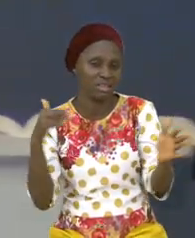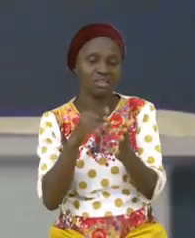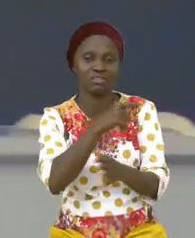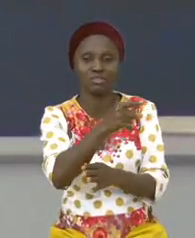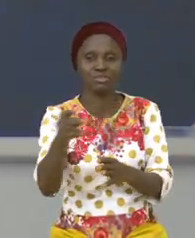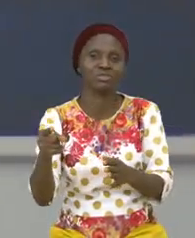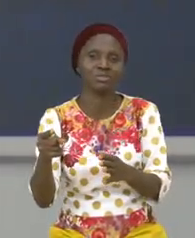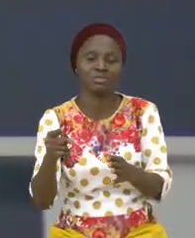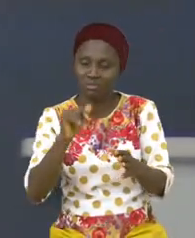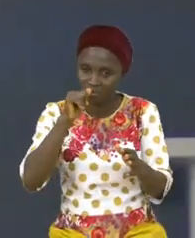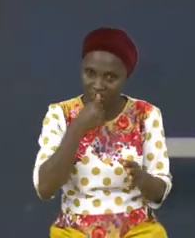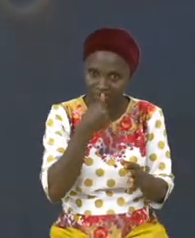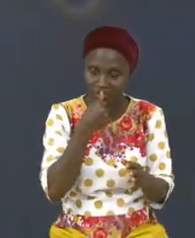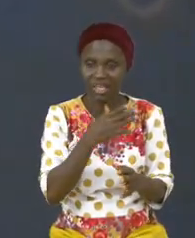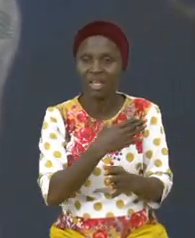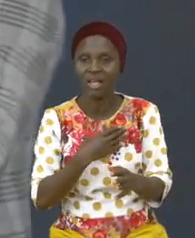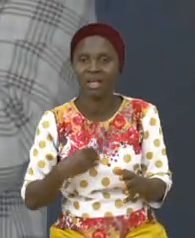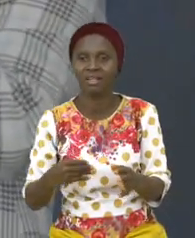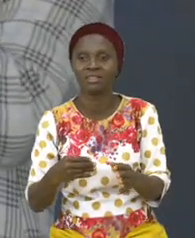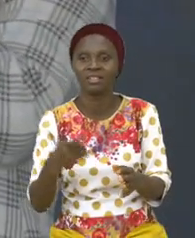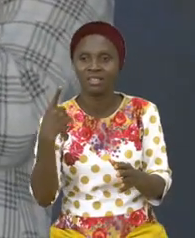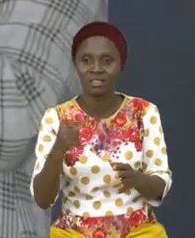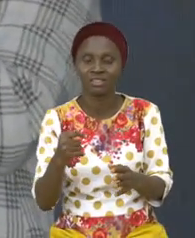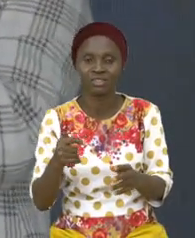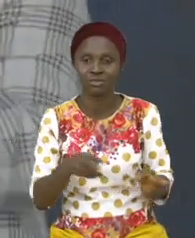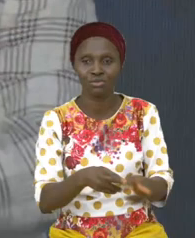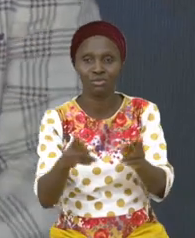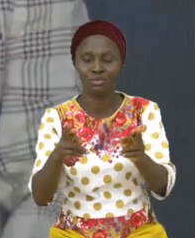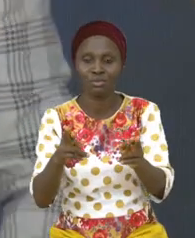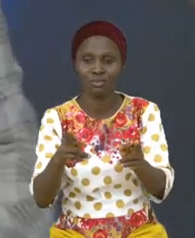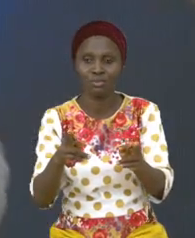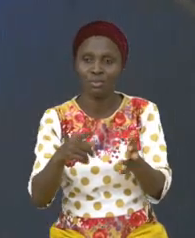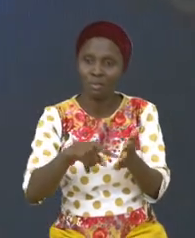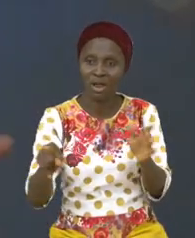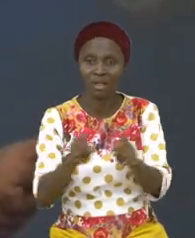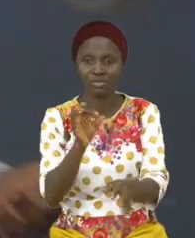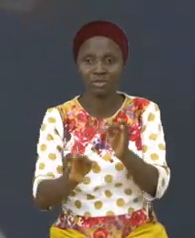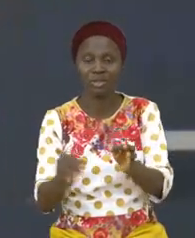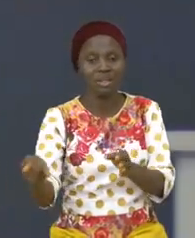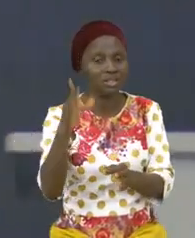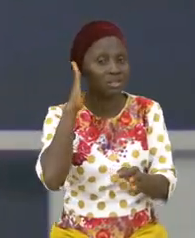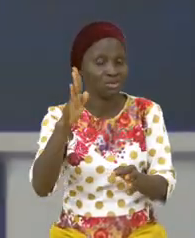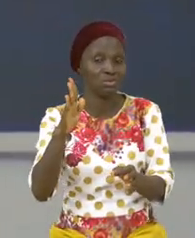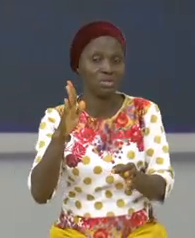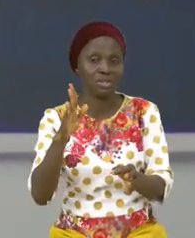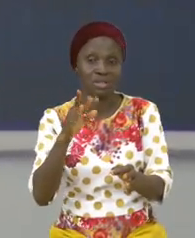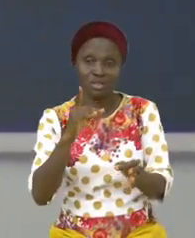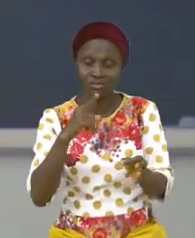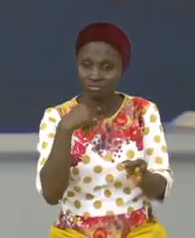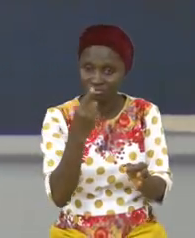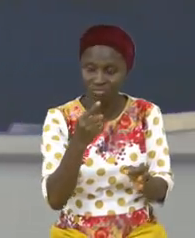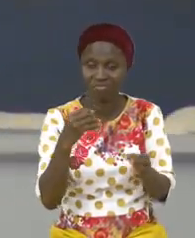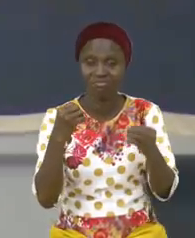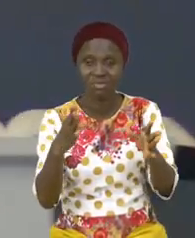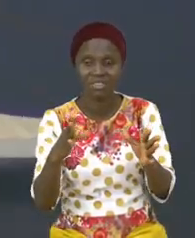the same plan and the same roadmap as you have, they will talk, and they will talk